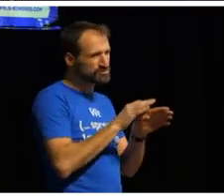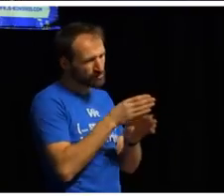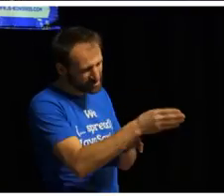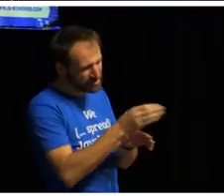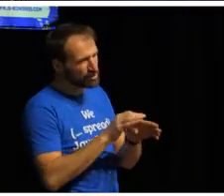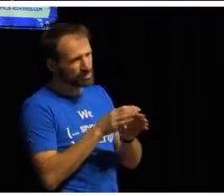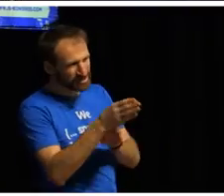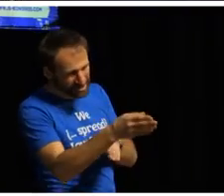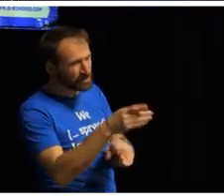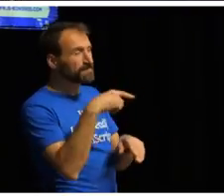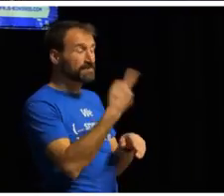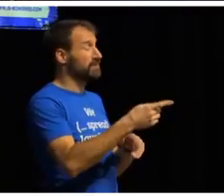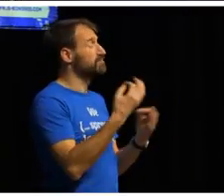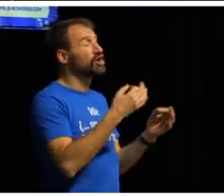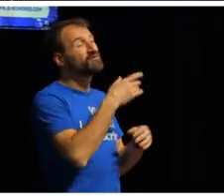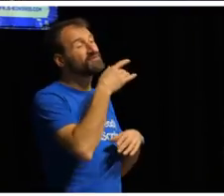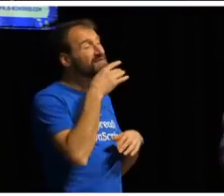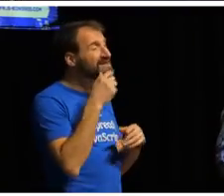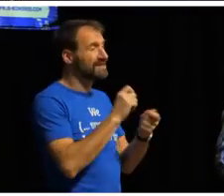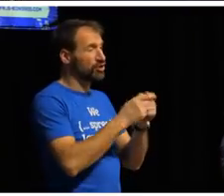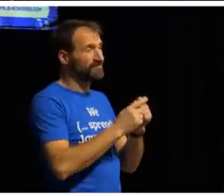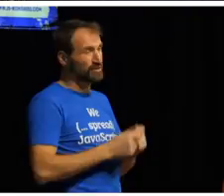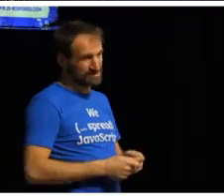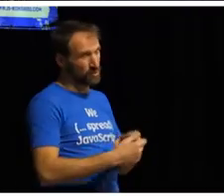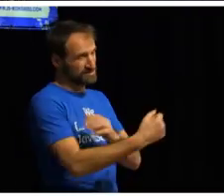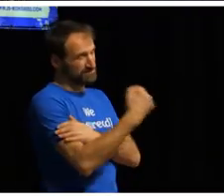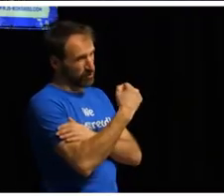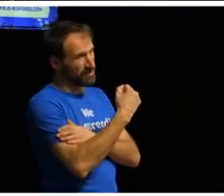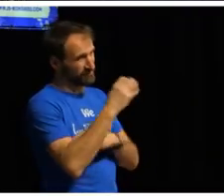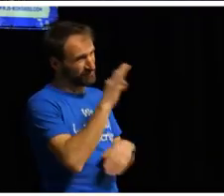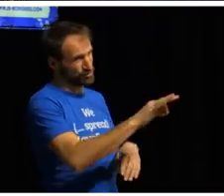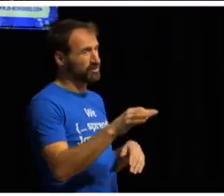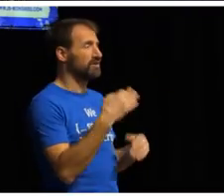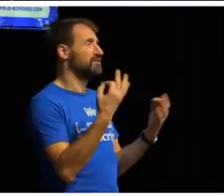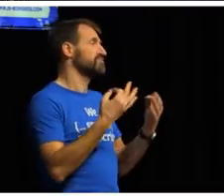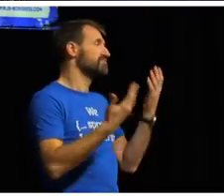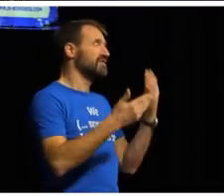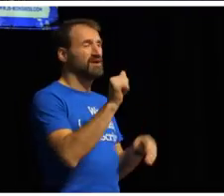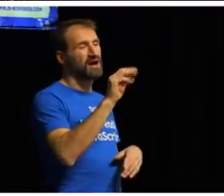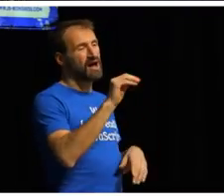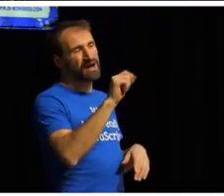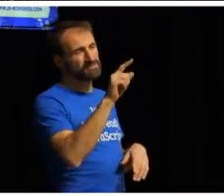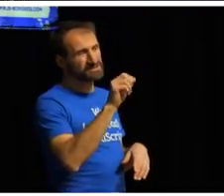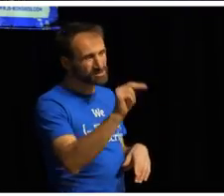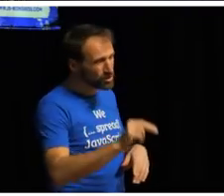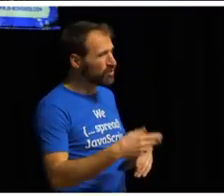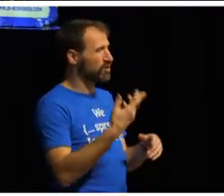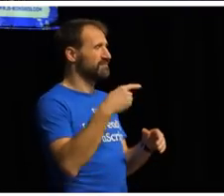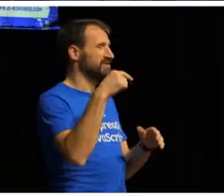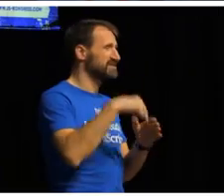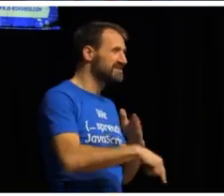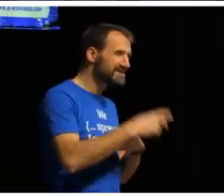of computation power for that. You probably need some Amazon stuff where you have GPUs and